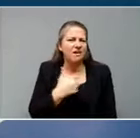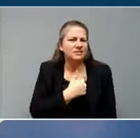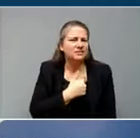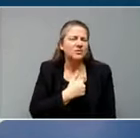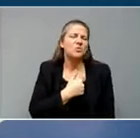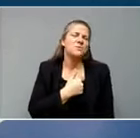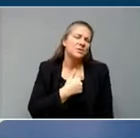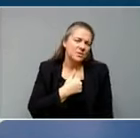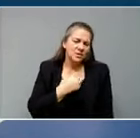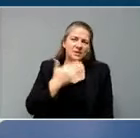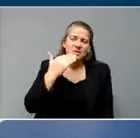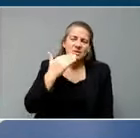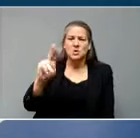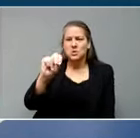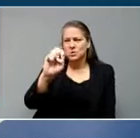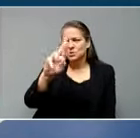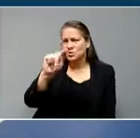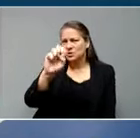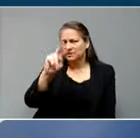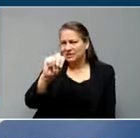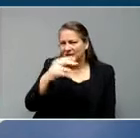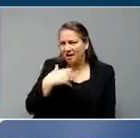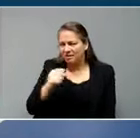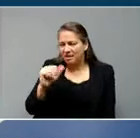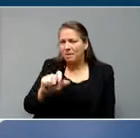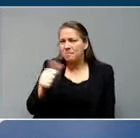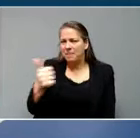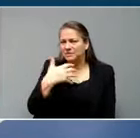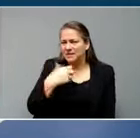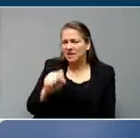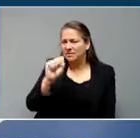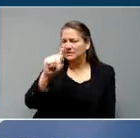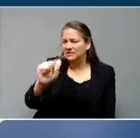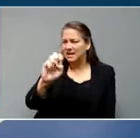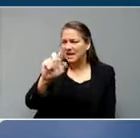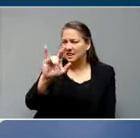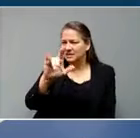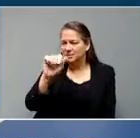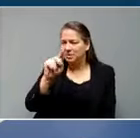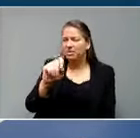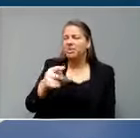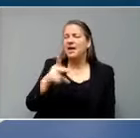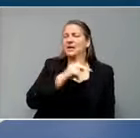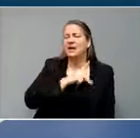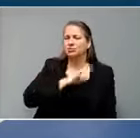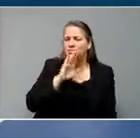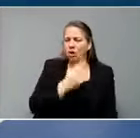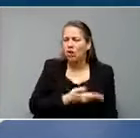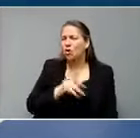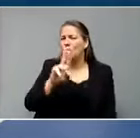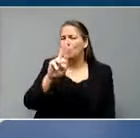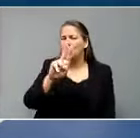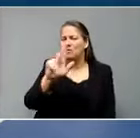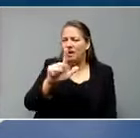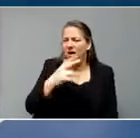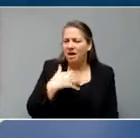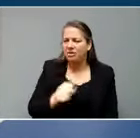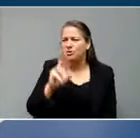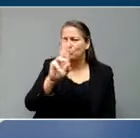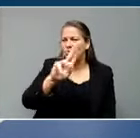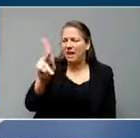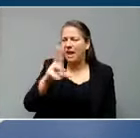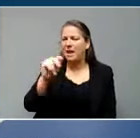Norton Healthcare, Baptist Health, St. Elizabeth, King's Daughter Medical Health Center, U of L Health, UK Health, and Pikeville Medical